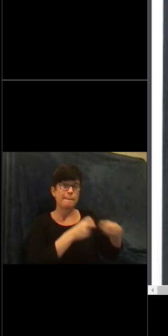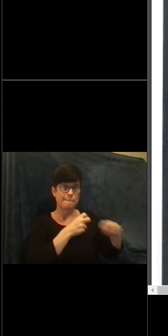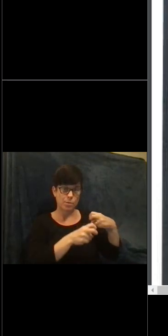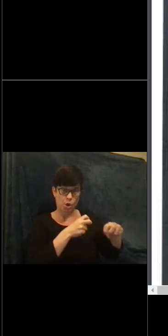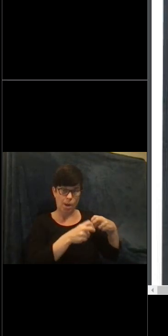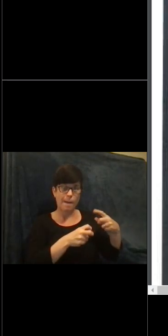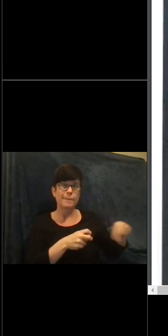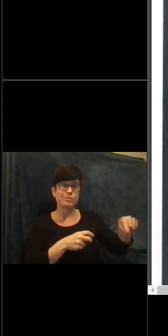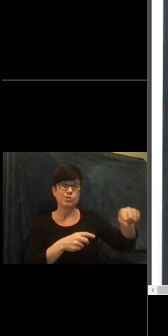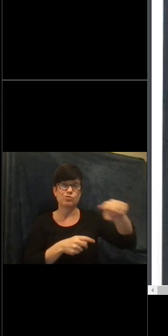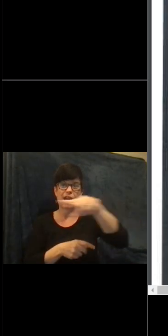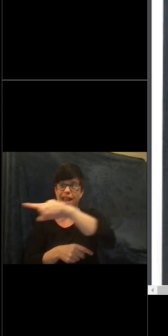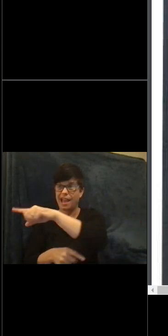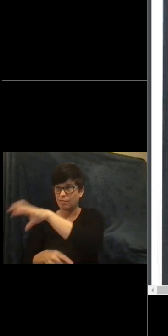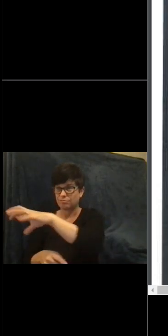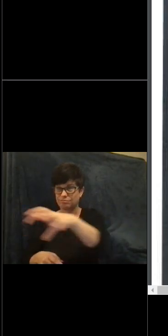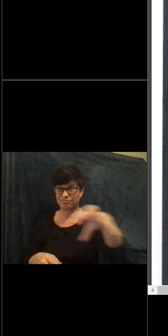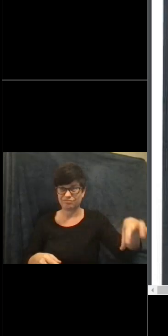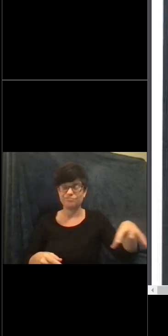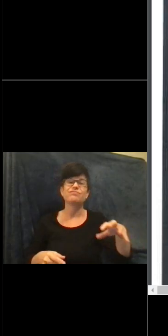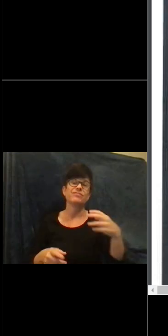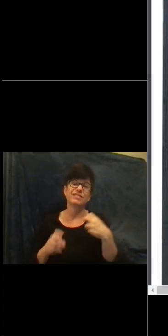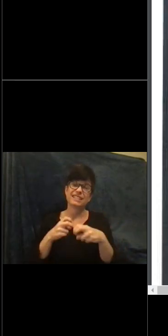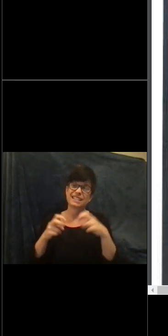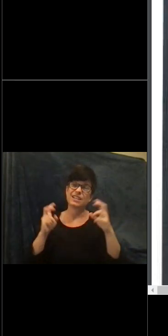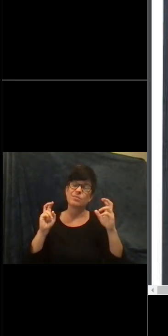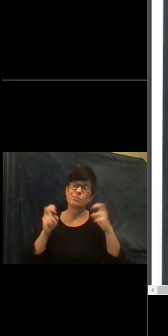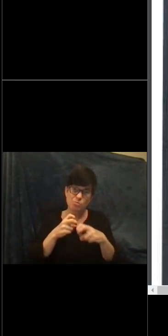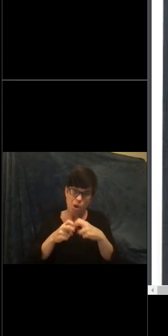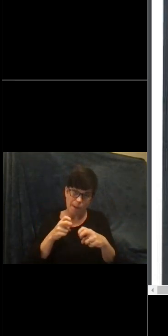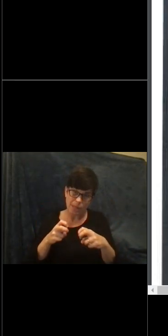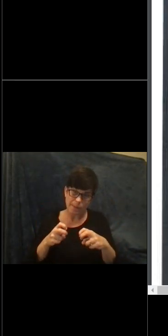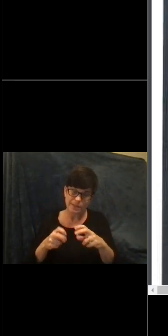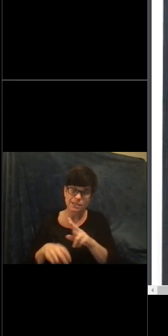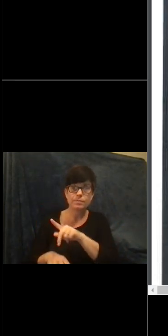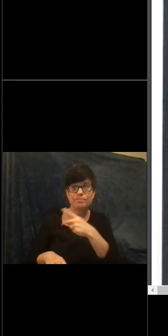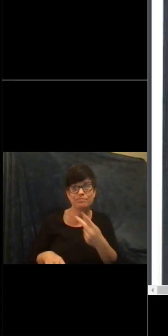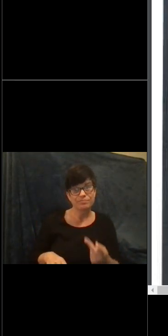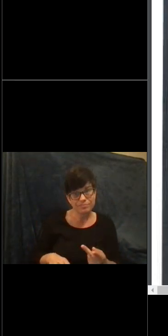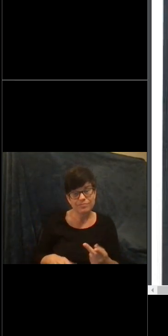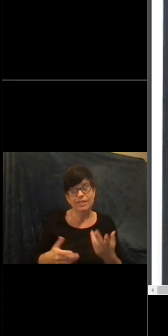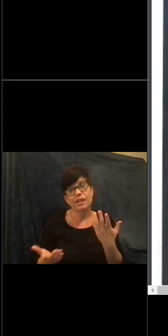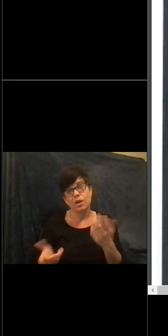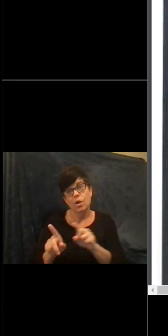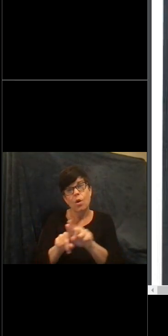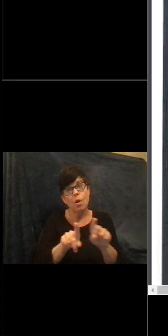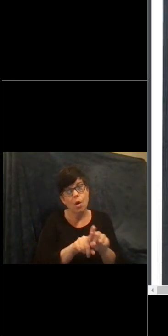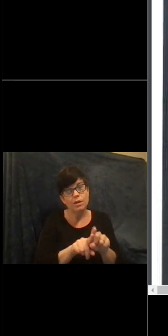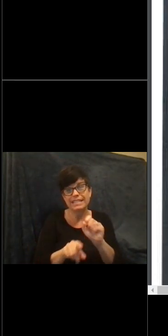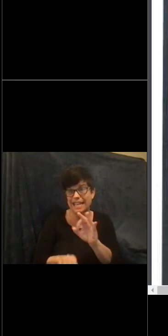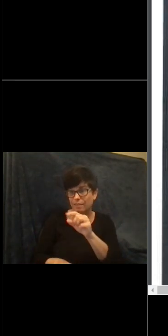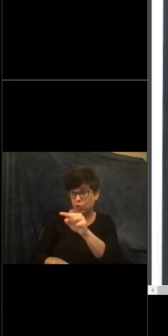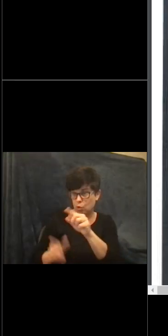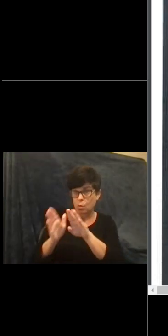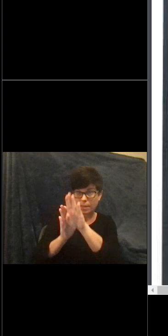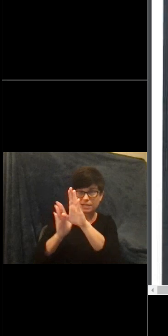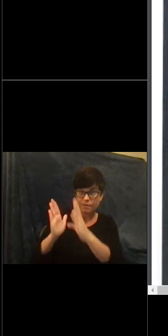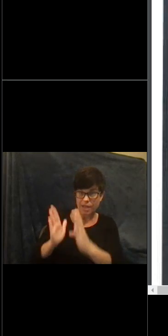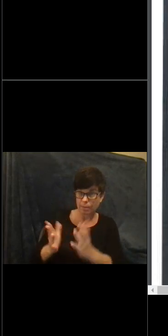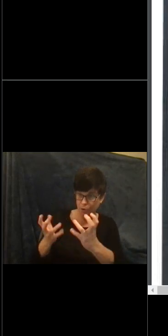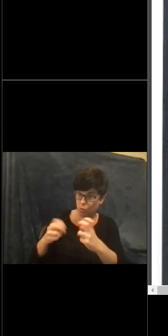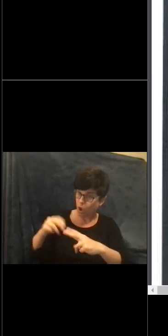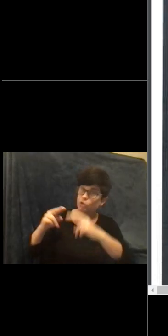surrounding buildings. So, you know, just for the sake of conversation, on the flip side, you know, if you were the person that wanted to build